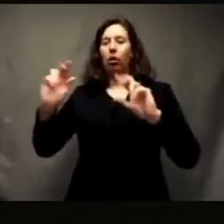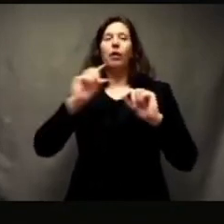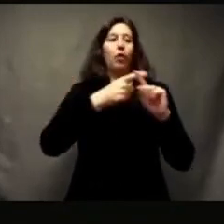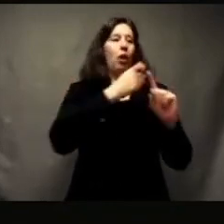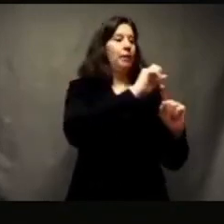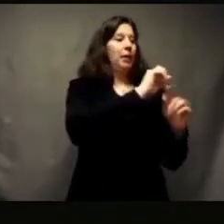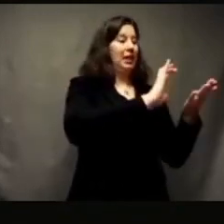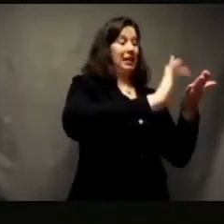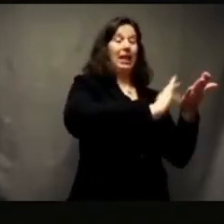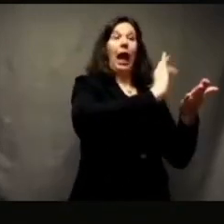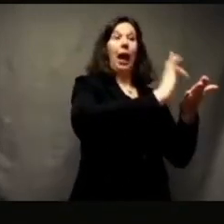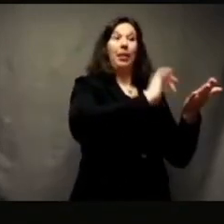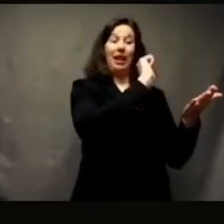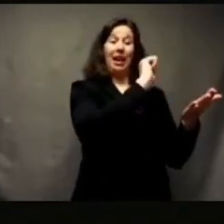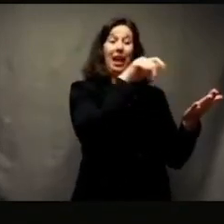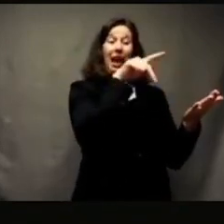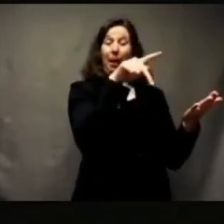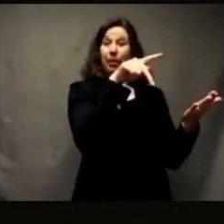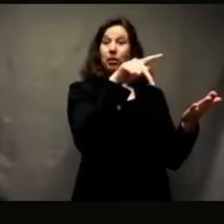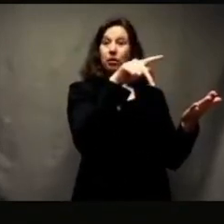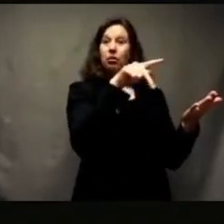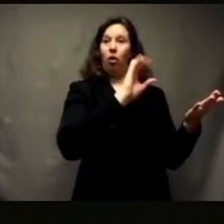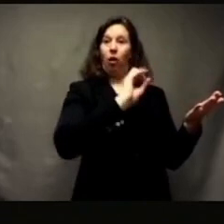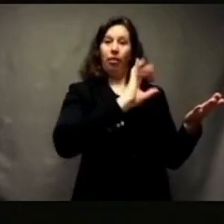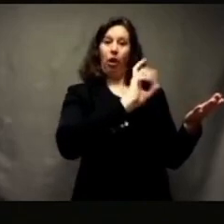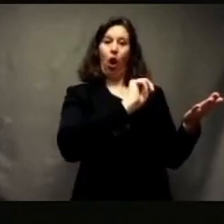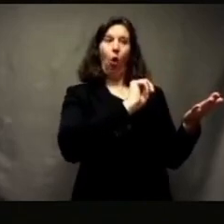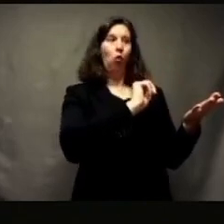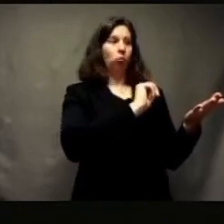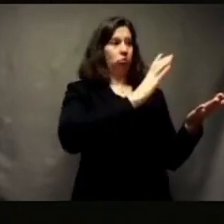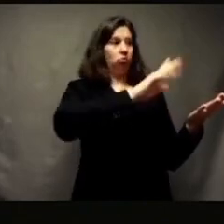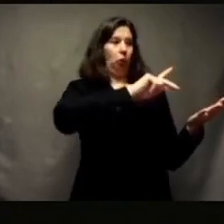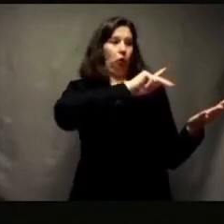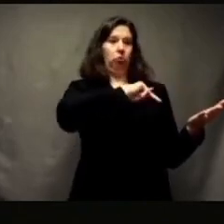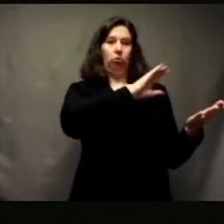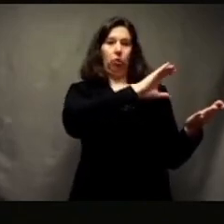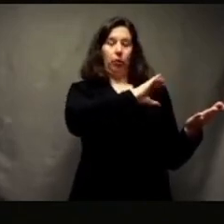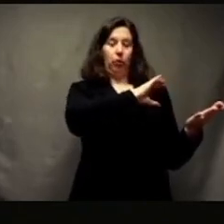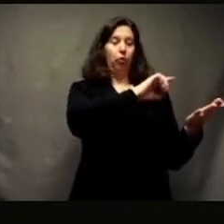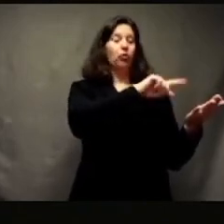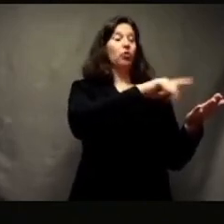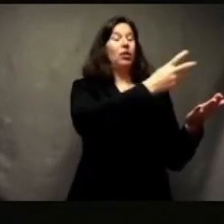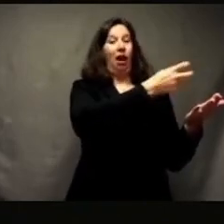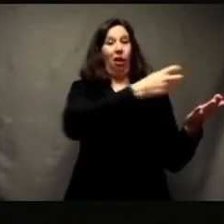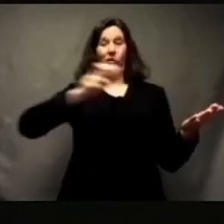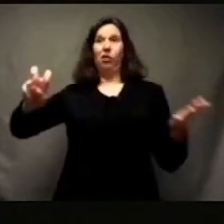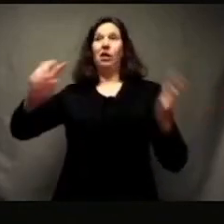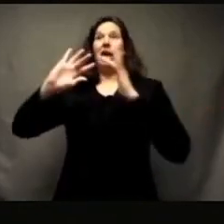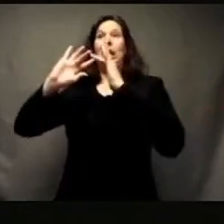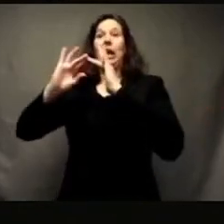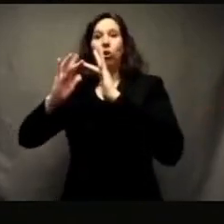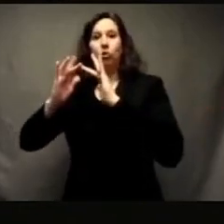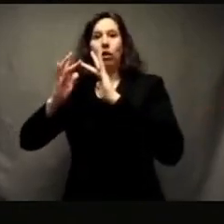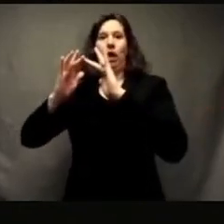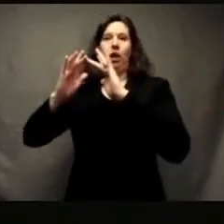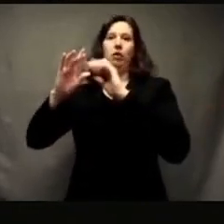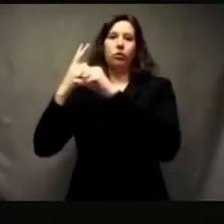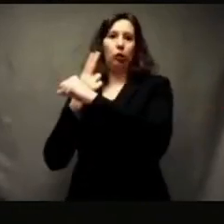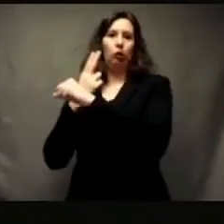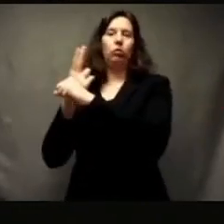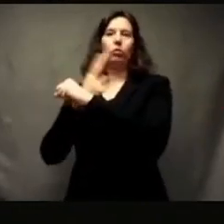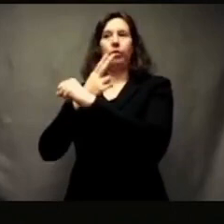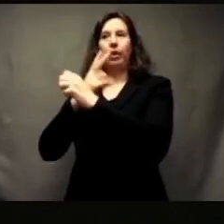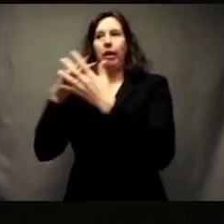a tablet app that was just on their computer to a full website where they're interacting with others. And then finally,